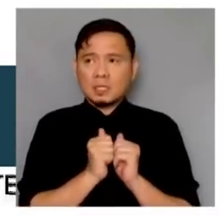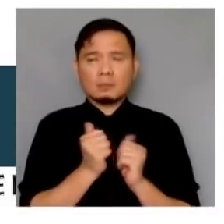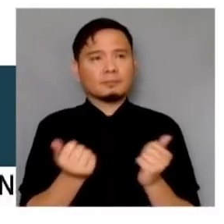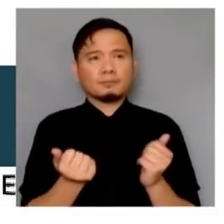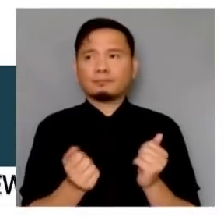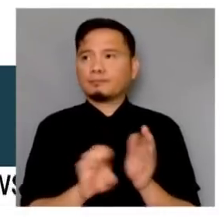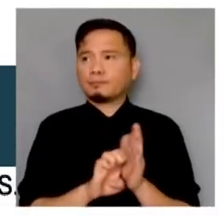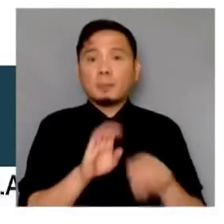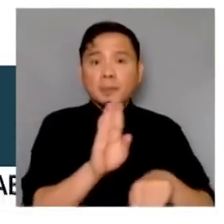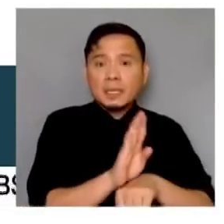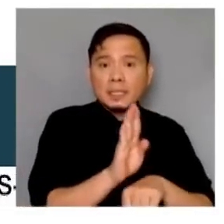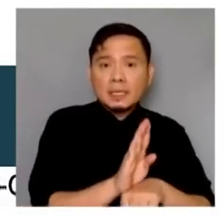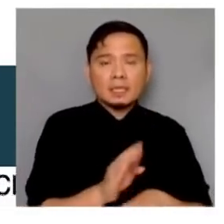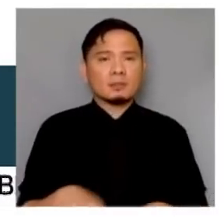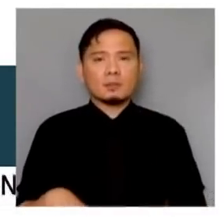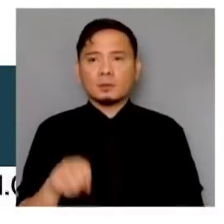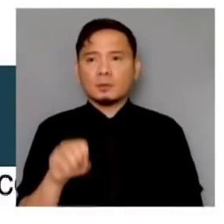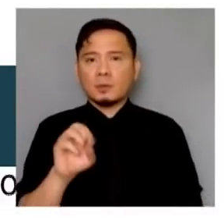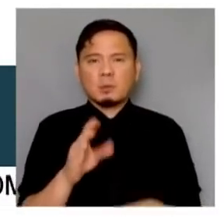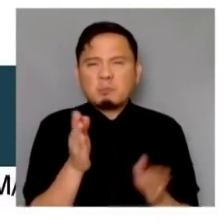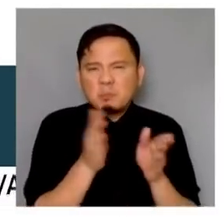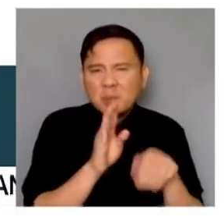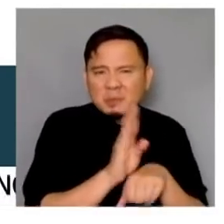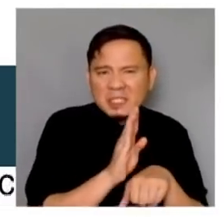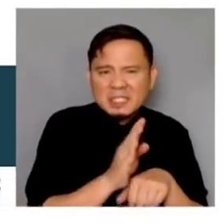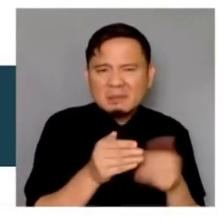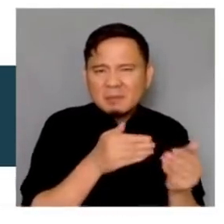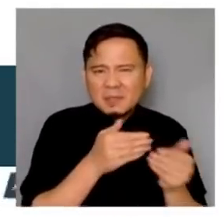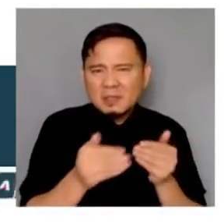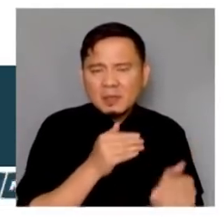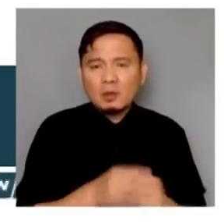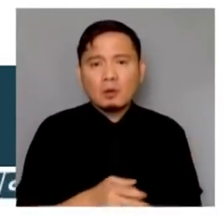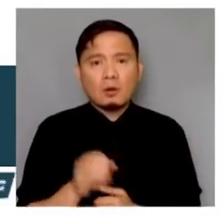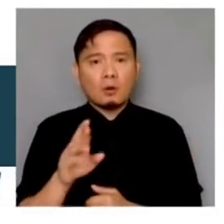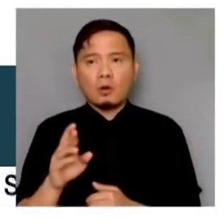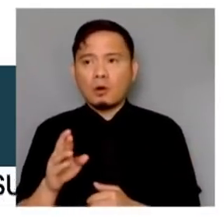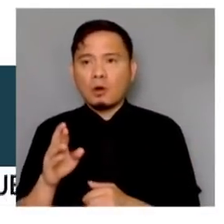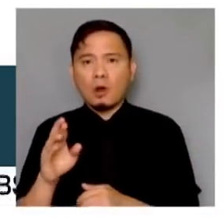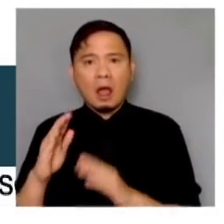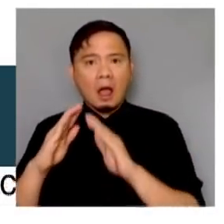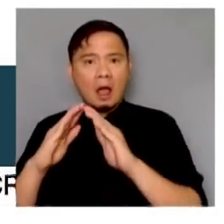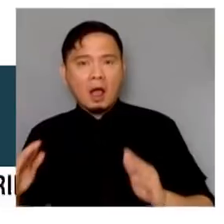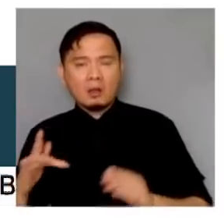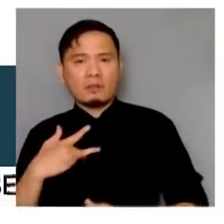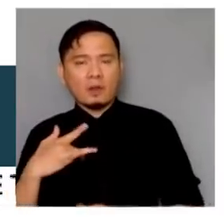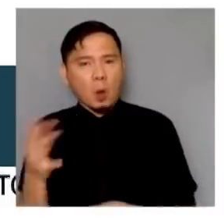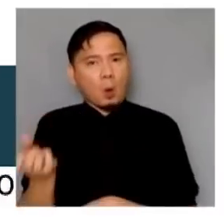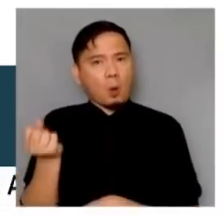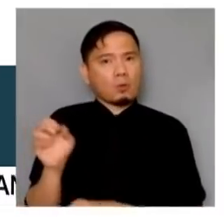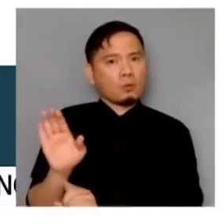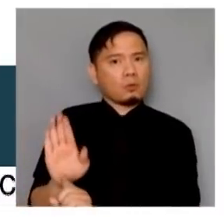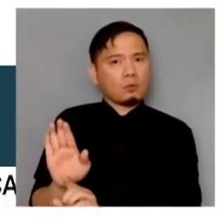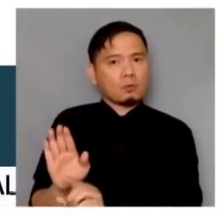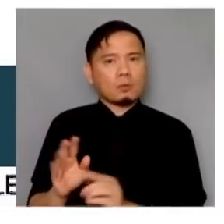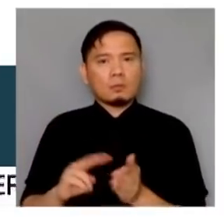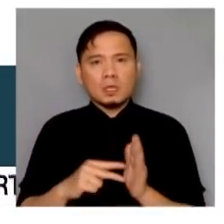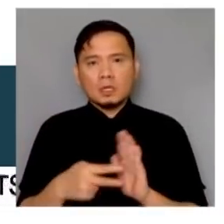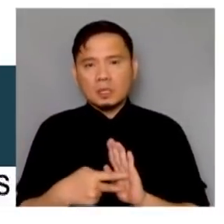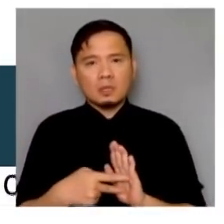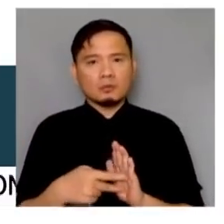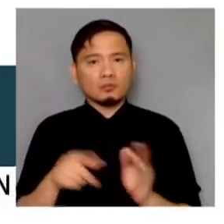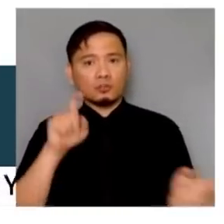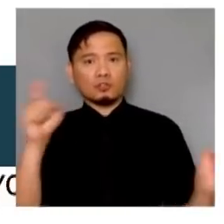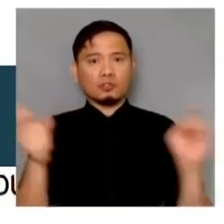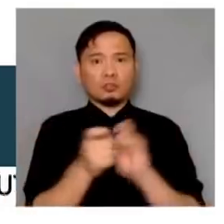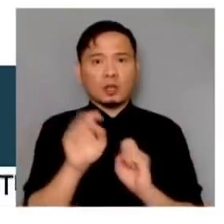or even how small that business is, or owning that roof over your heads, that's potentially life-changing for